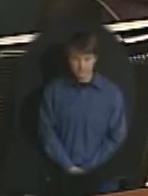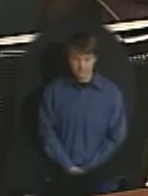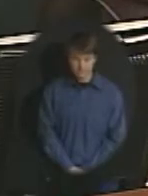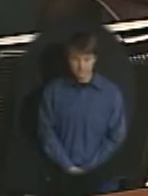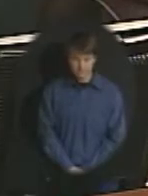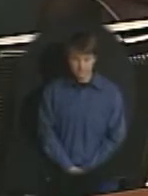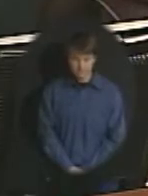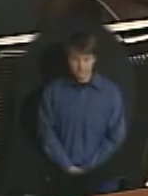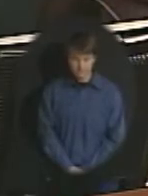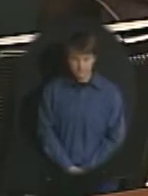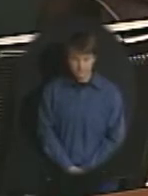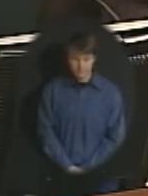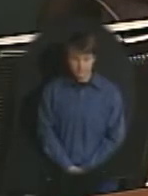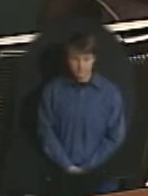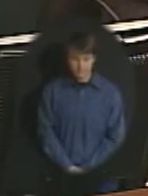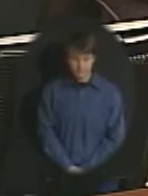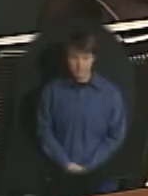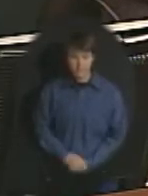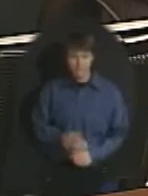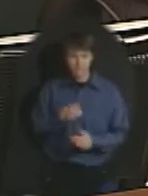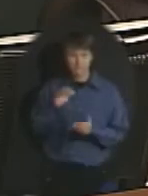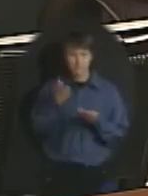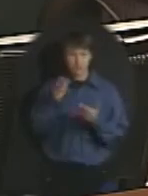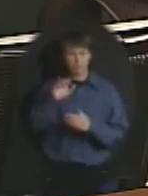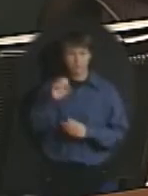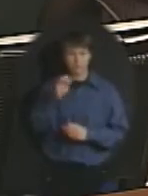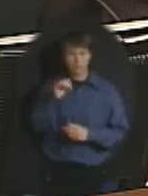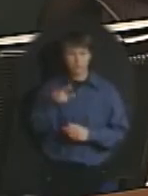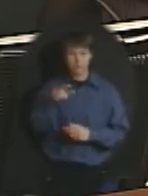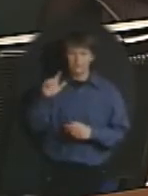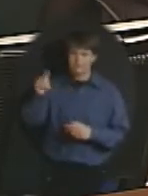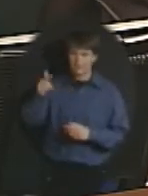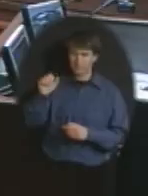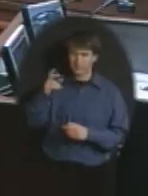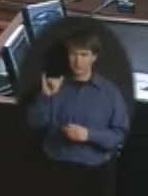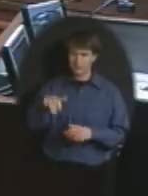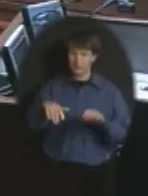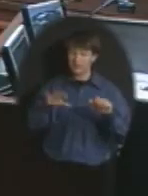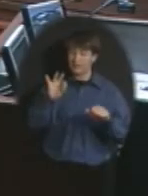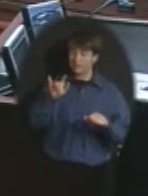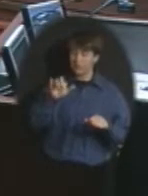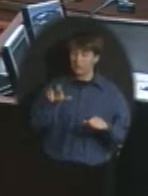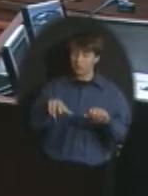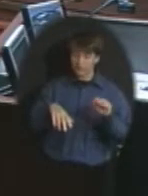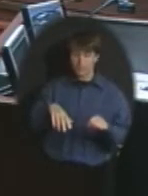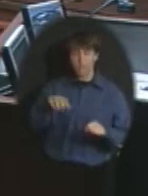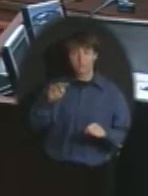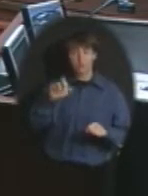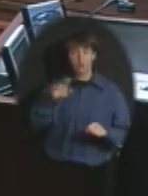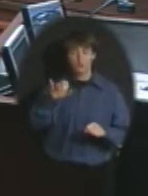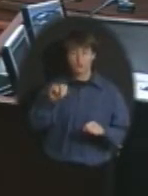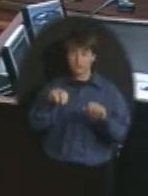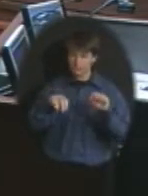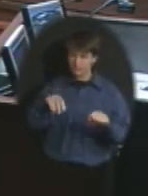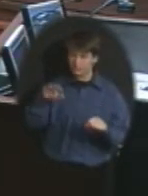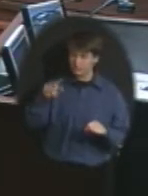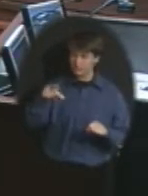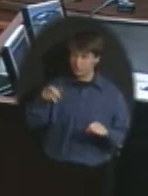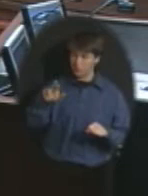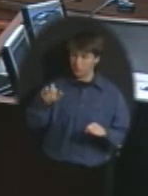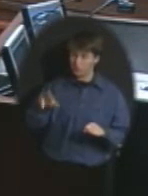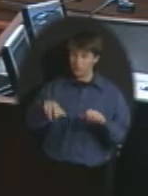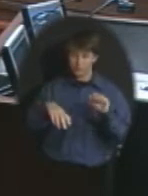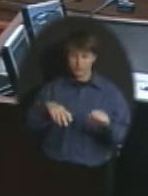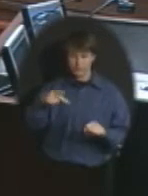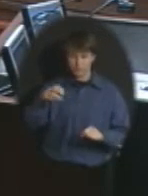Ms. Hibbs, we have a motion by Mr. Shear and a second by Ms. Ashley. Would you call the roll, please? Mrs. Felter? Yes. Mrs. Martin? Yes. Mr. Parker?